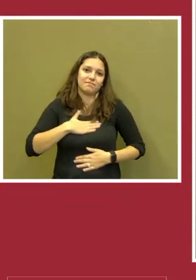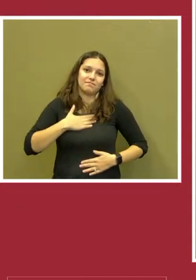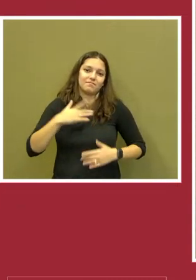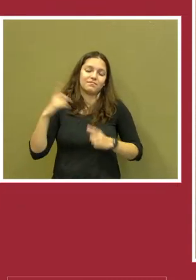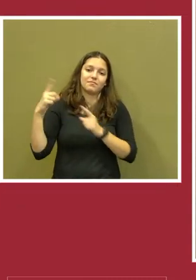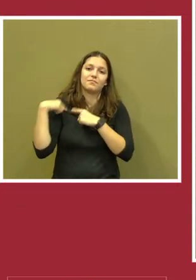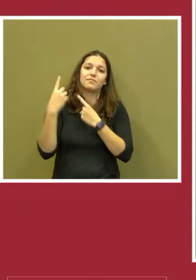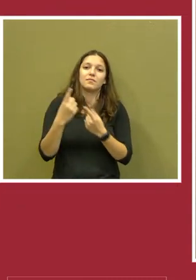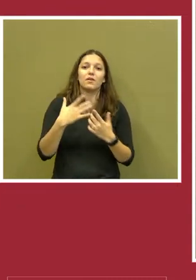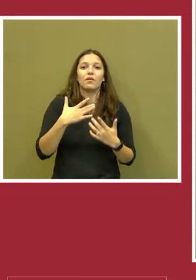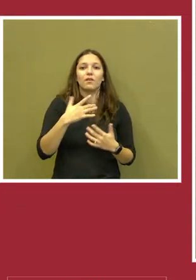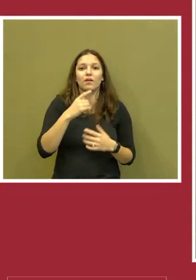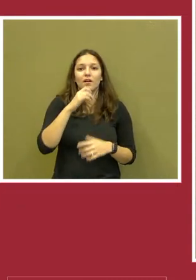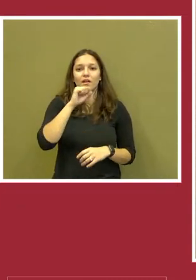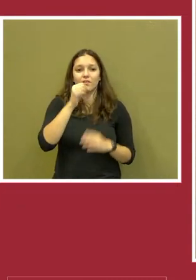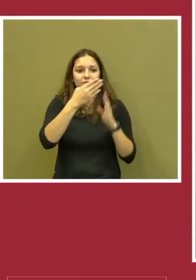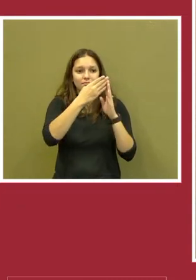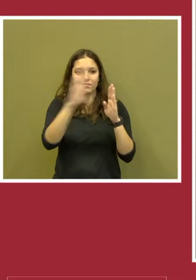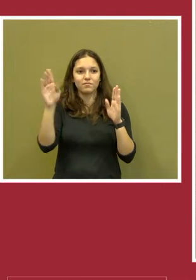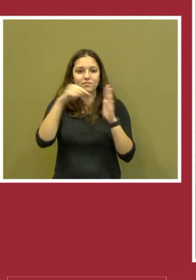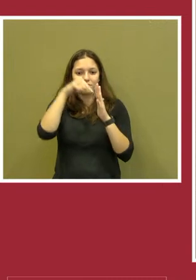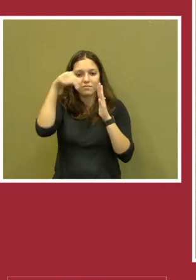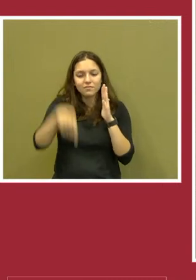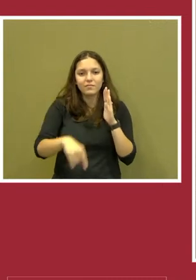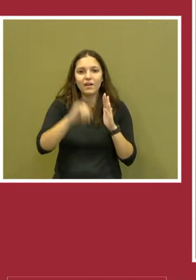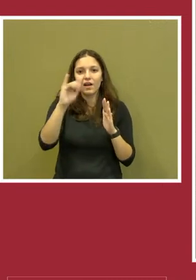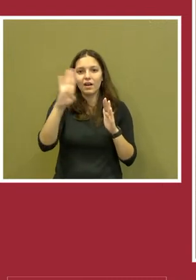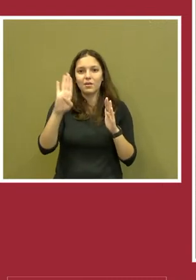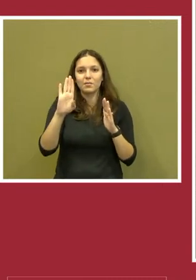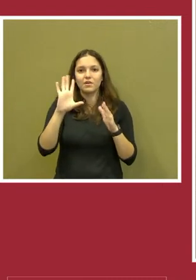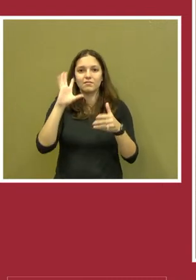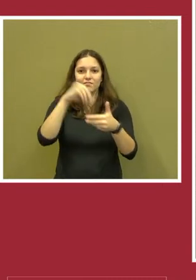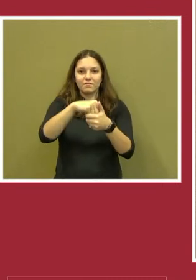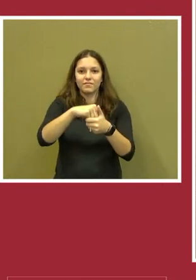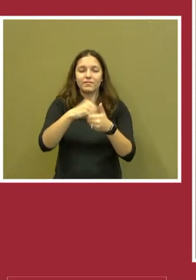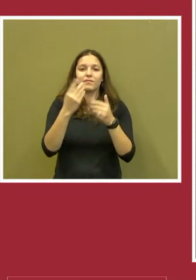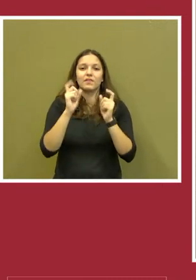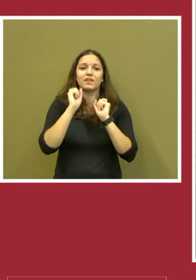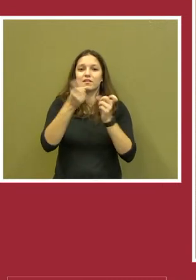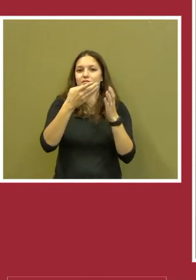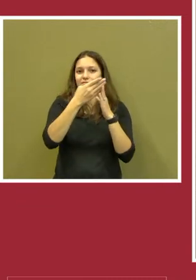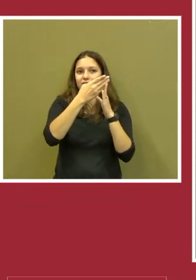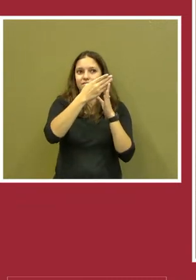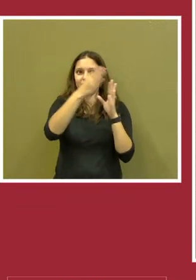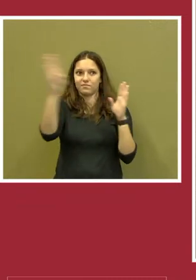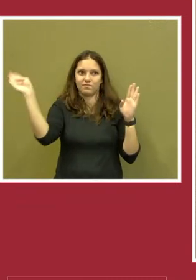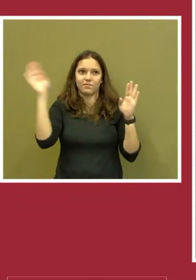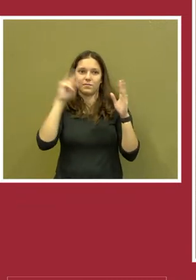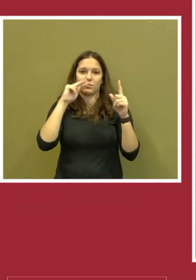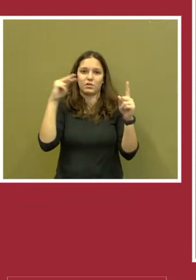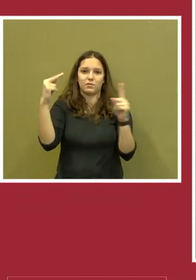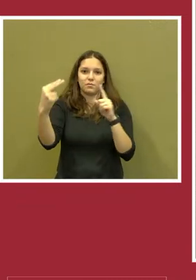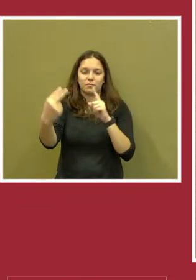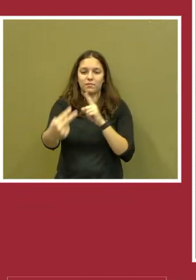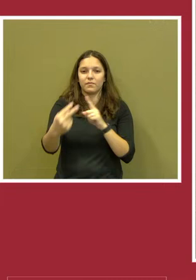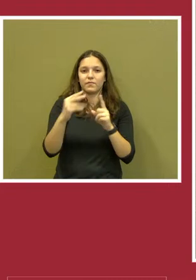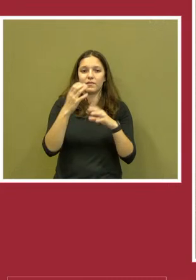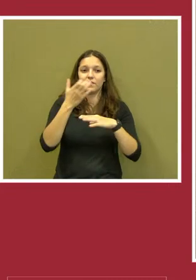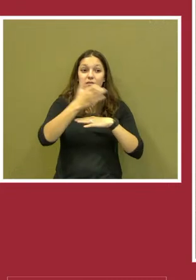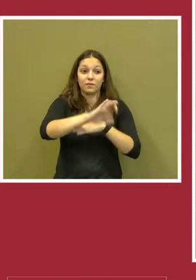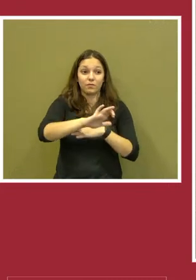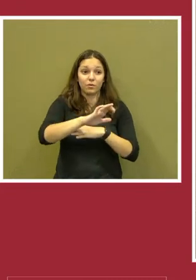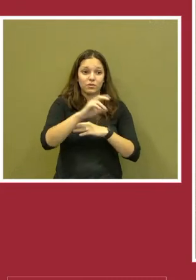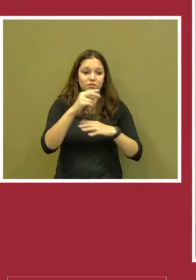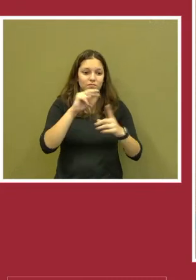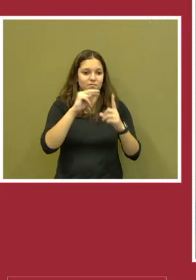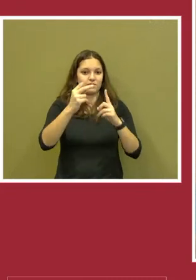love the breadth and depth that IB goes into. It really gives you that global perspective because it forces you to look at things in a really